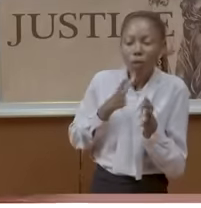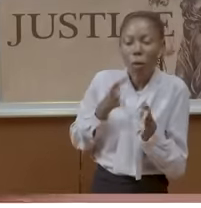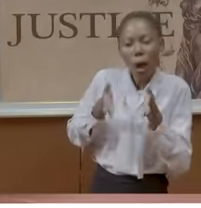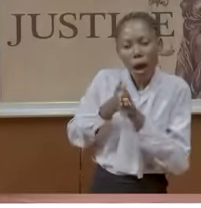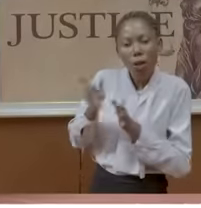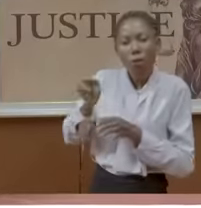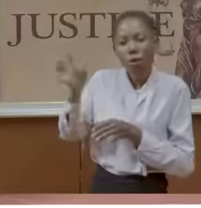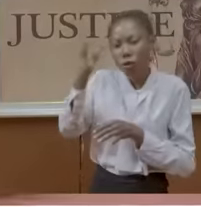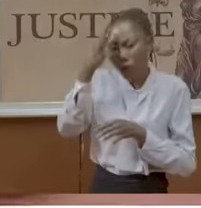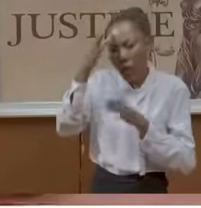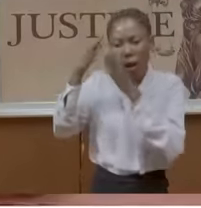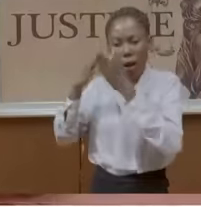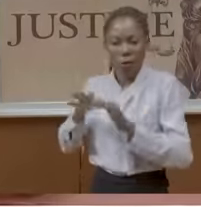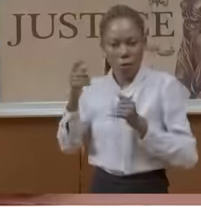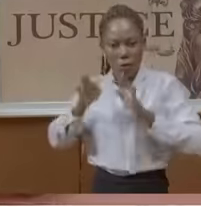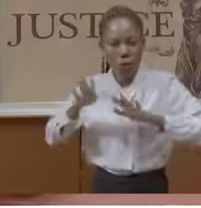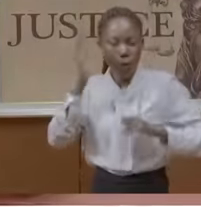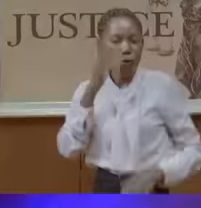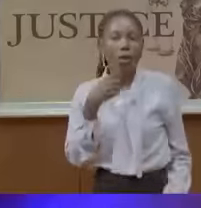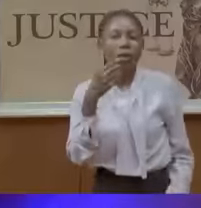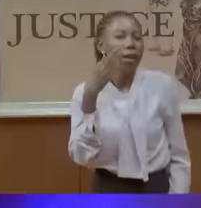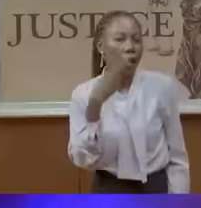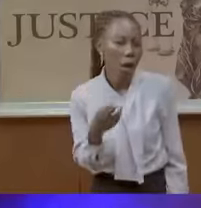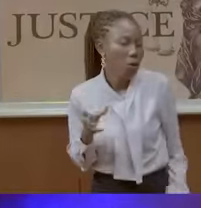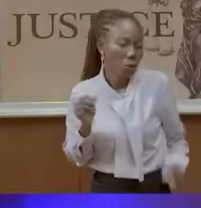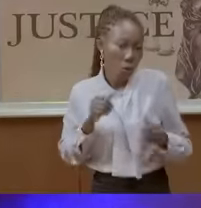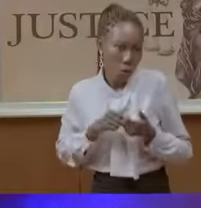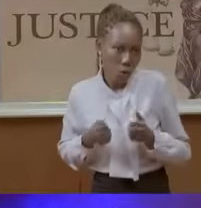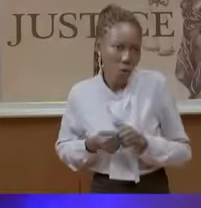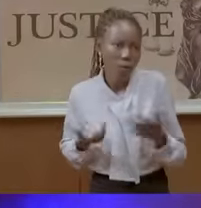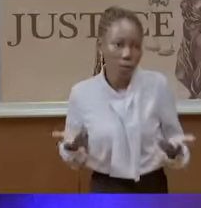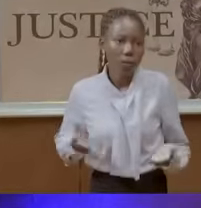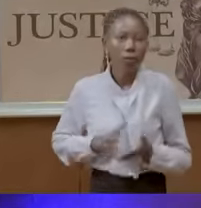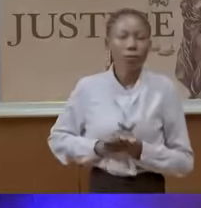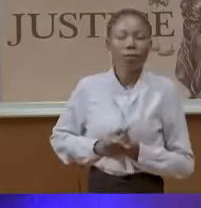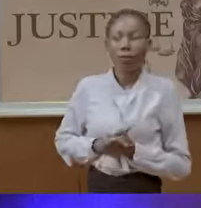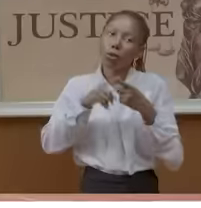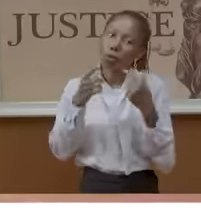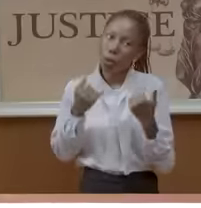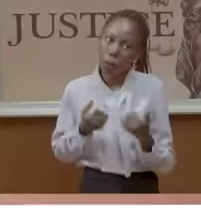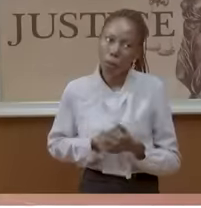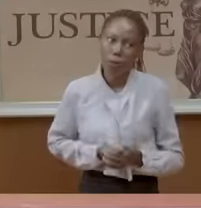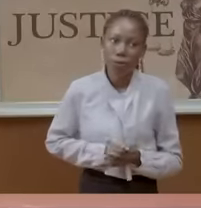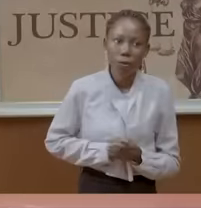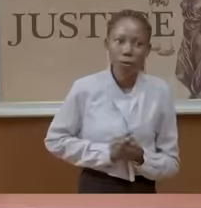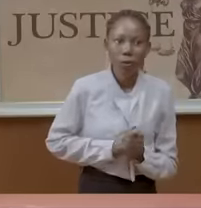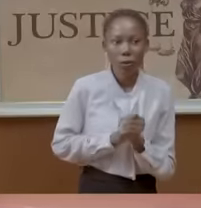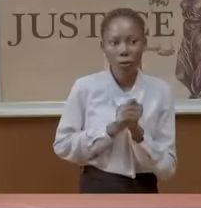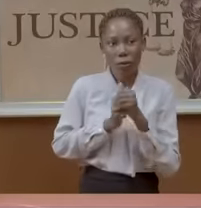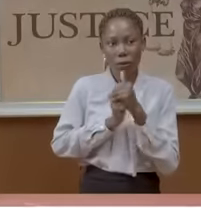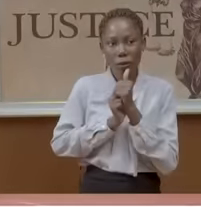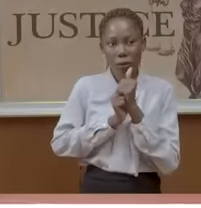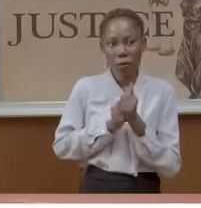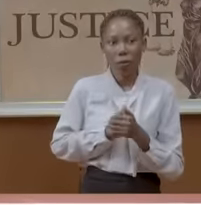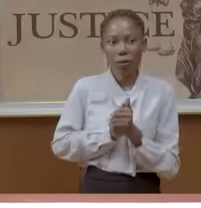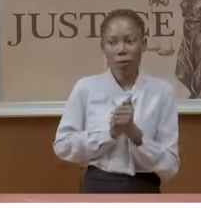Yes. They will end up telling her. Okay, I'll prefer a neutral place. Okay. Now, let the